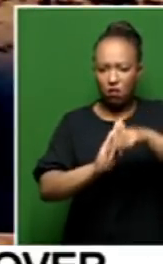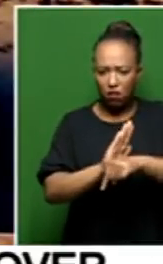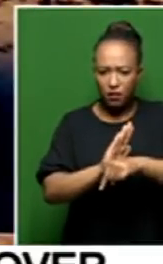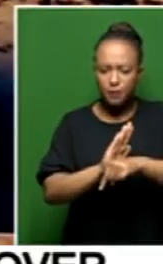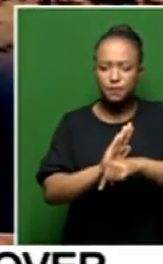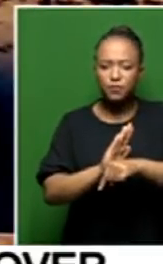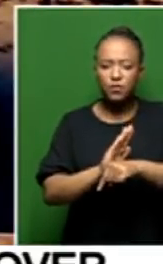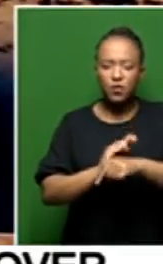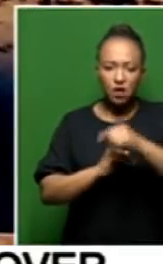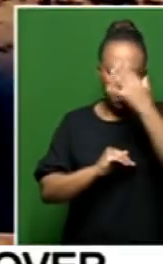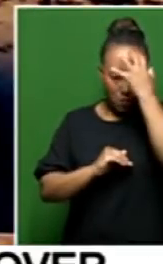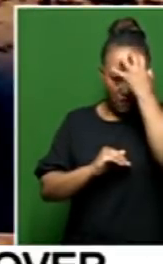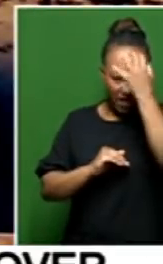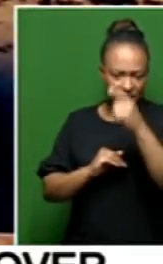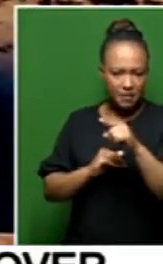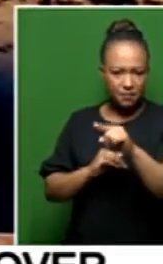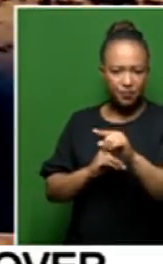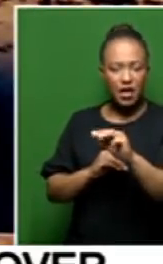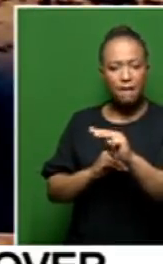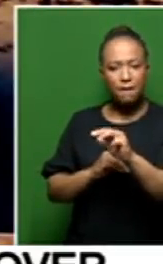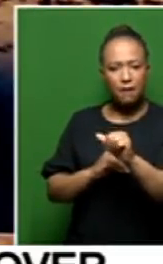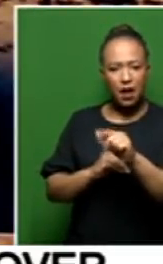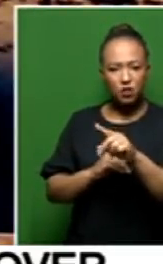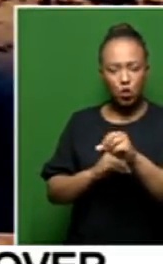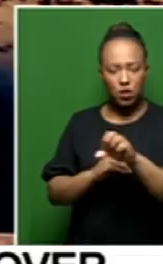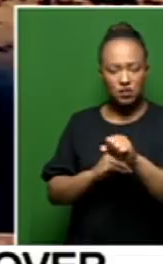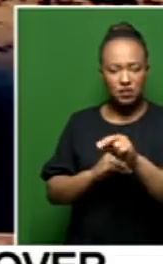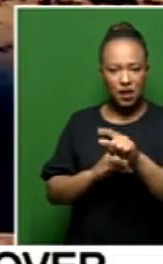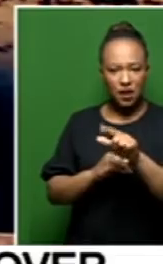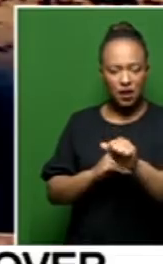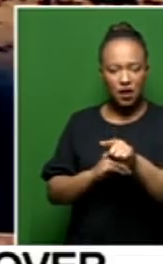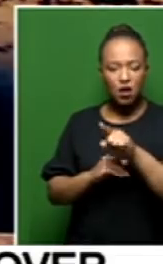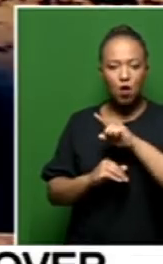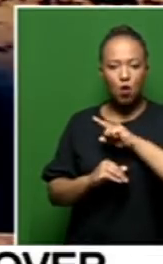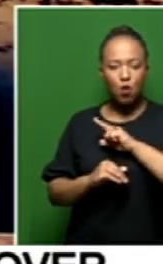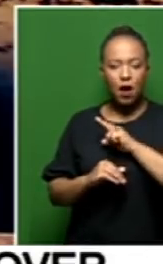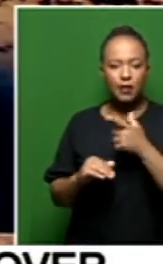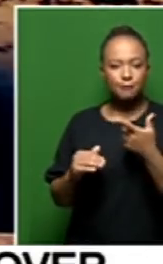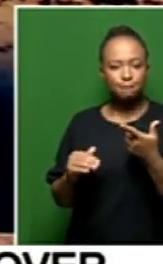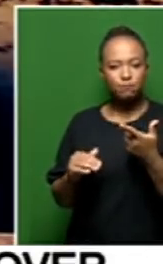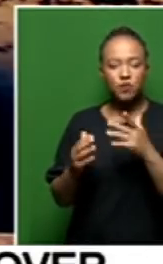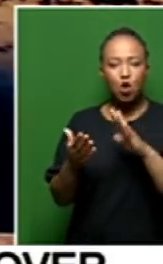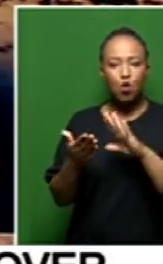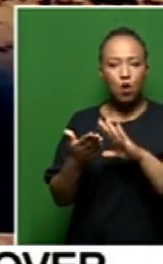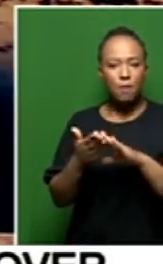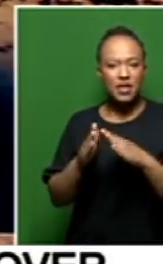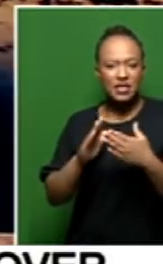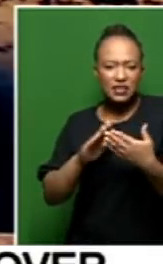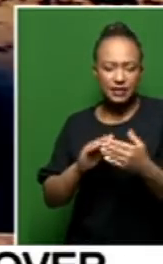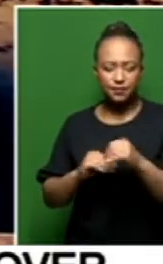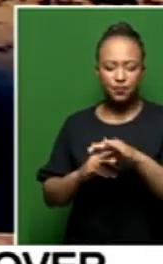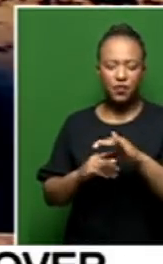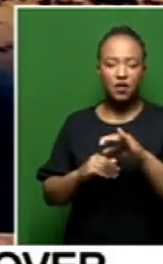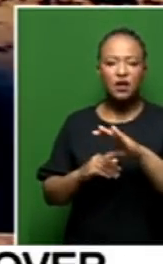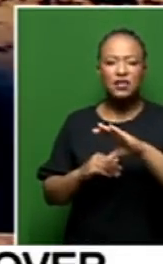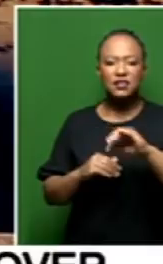point, Professor Madonsela, about the lack of civil action, as an example, against